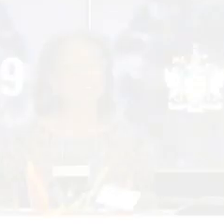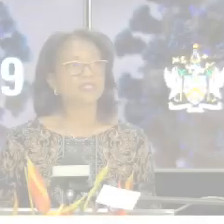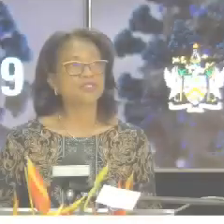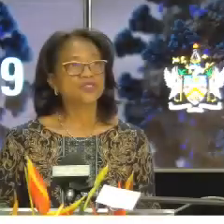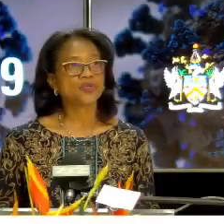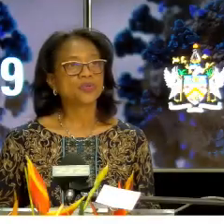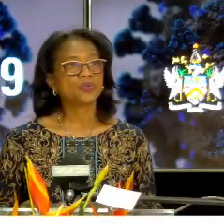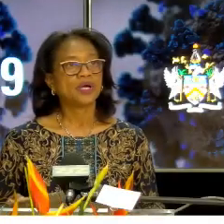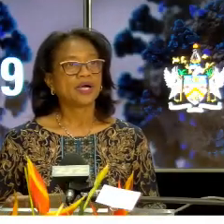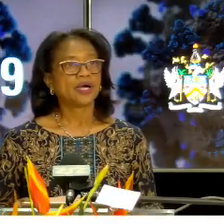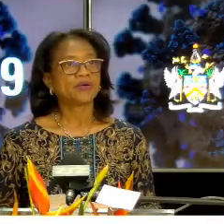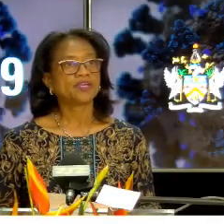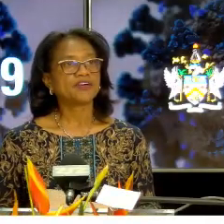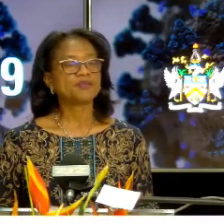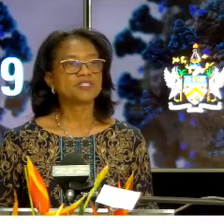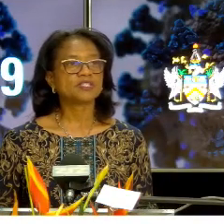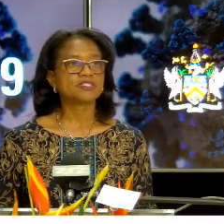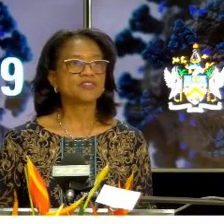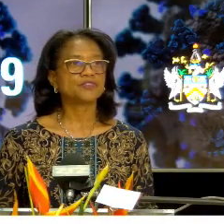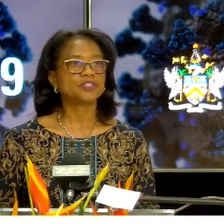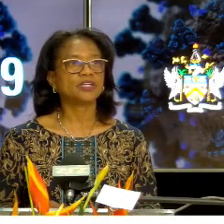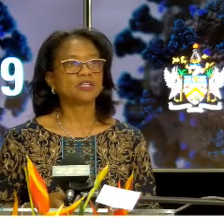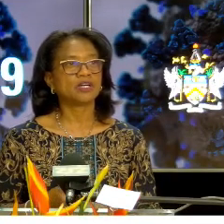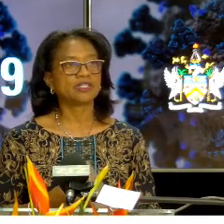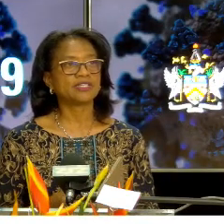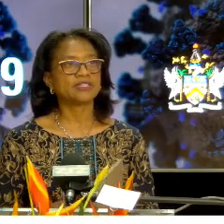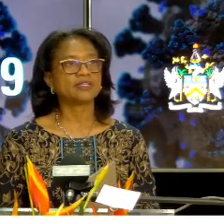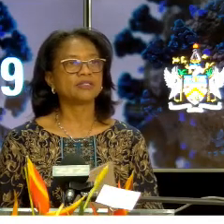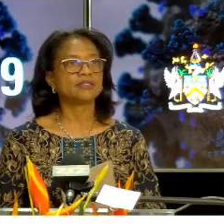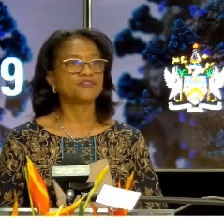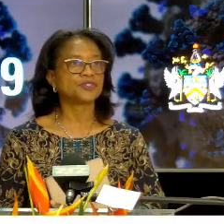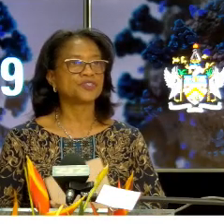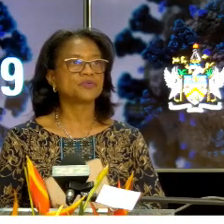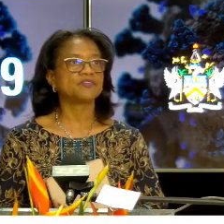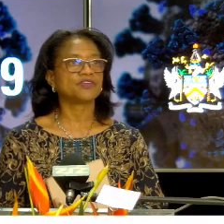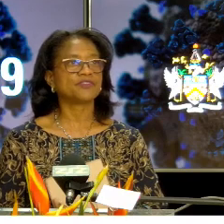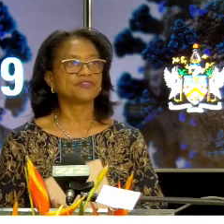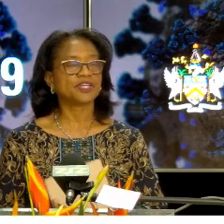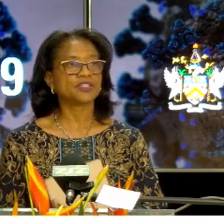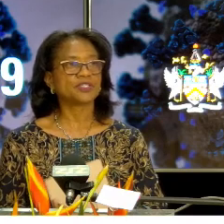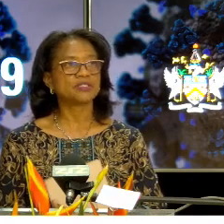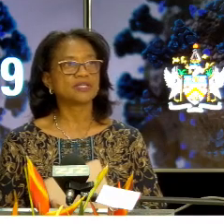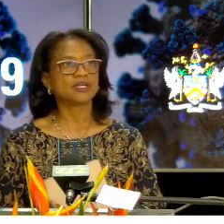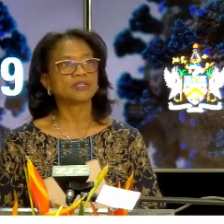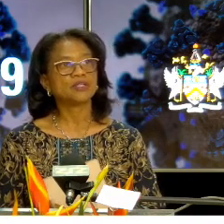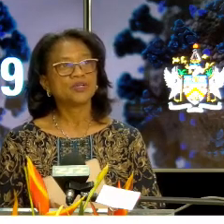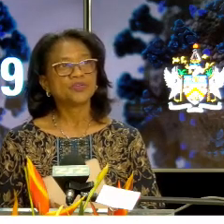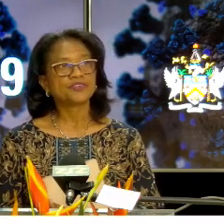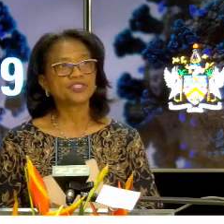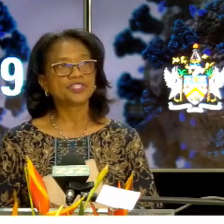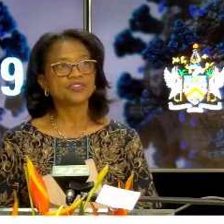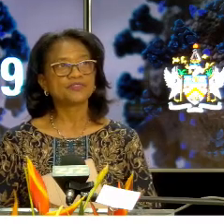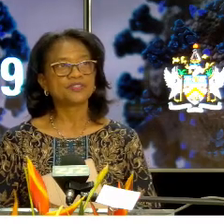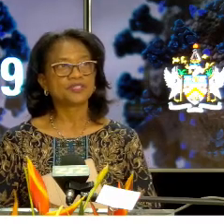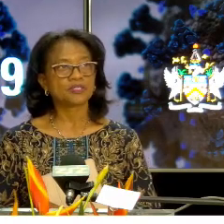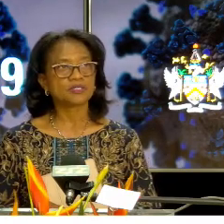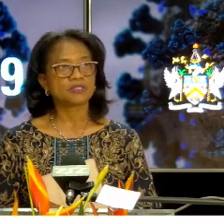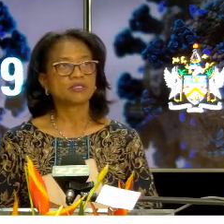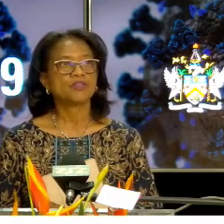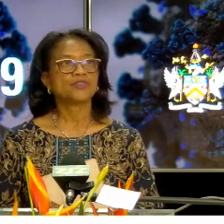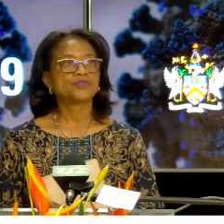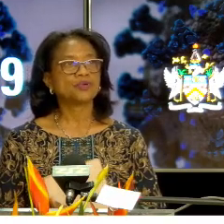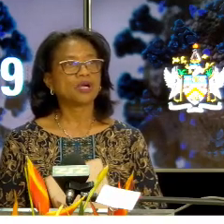All right, and so we have been successful in containing the first wave of infections, and we've achieved